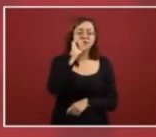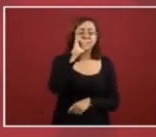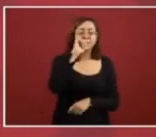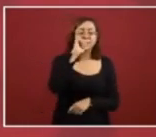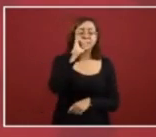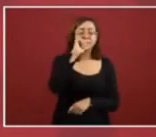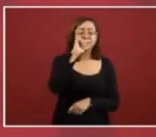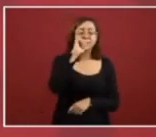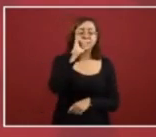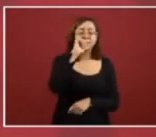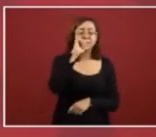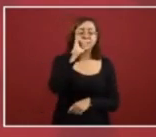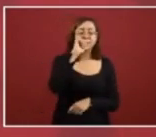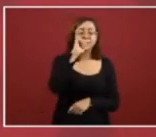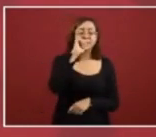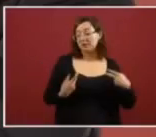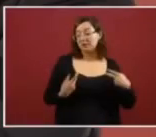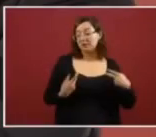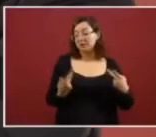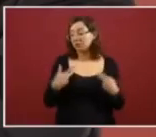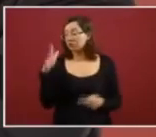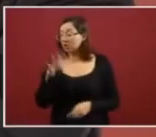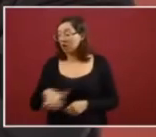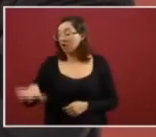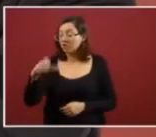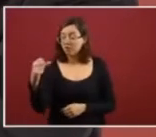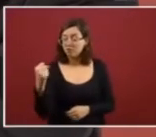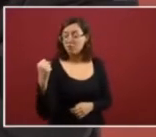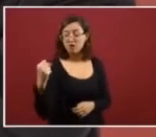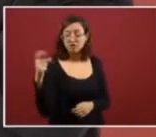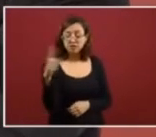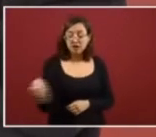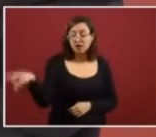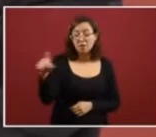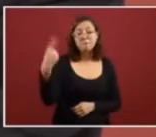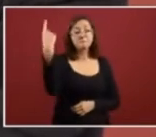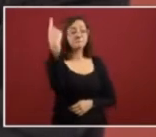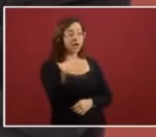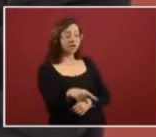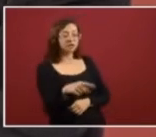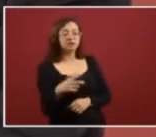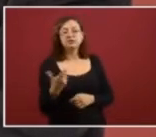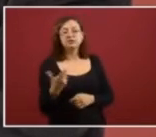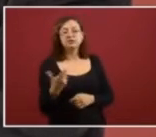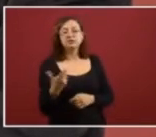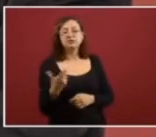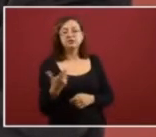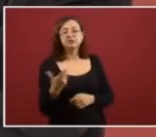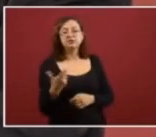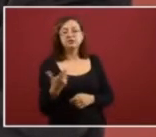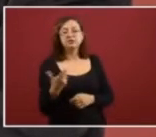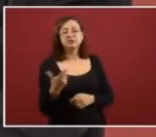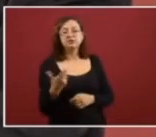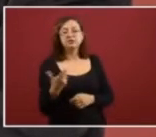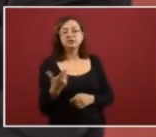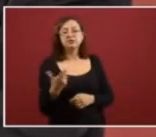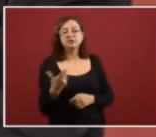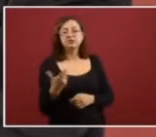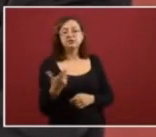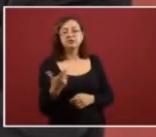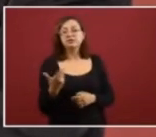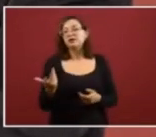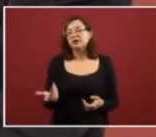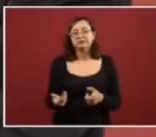democracia, so when there is democracy, tiene que haber oposición. There has to be an